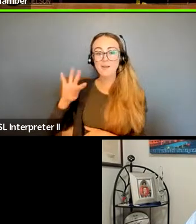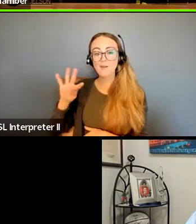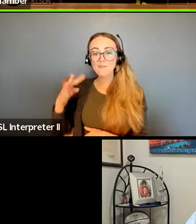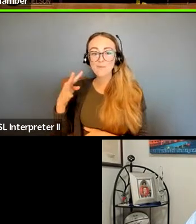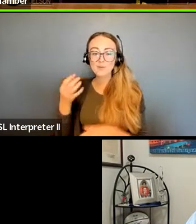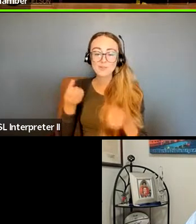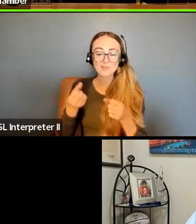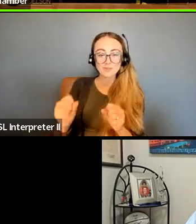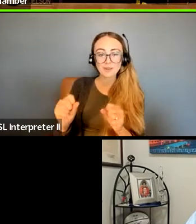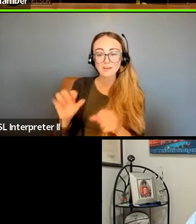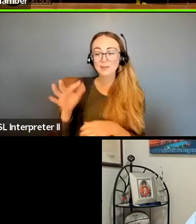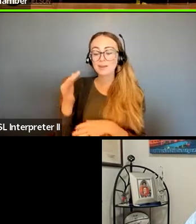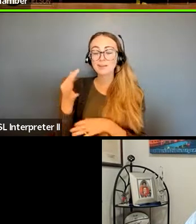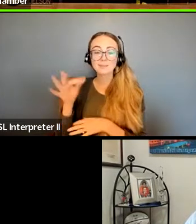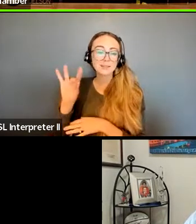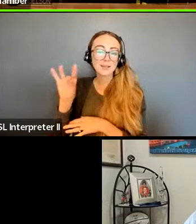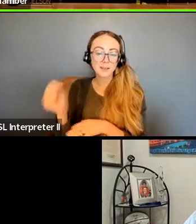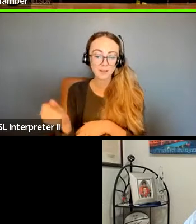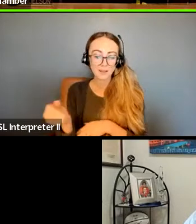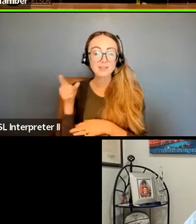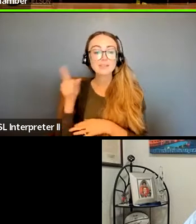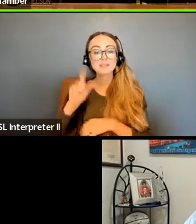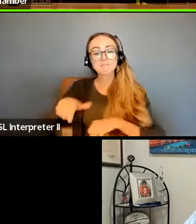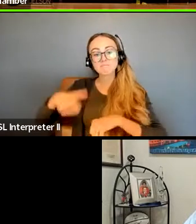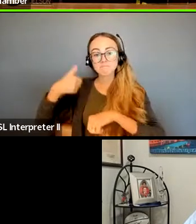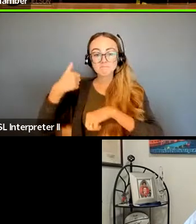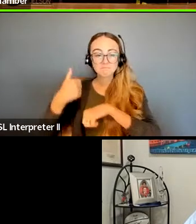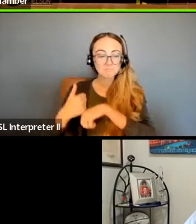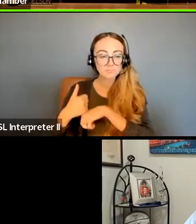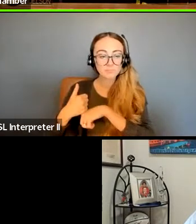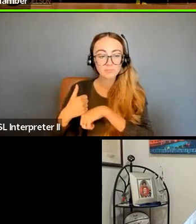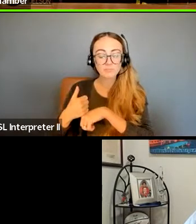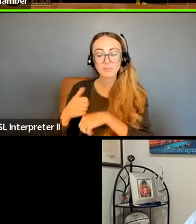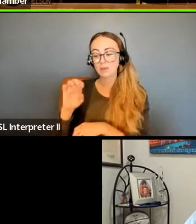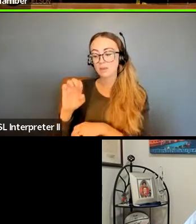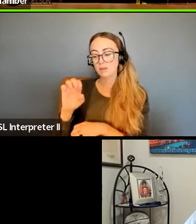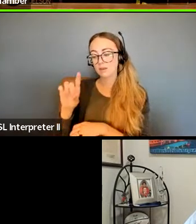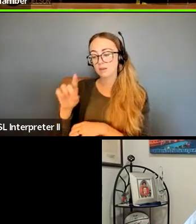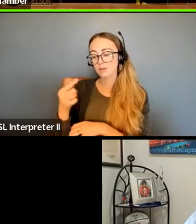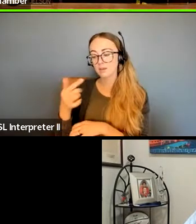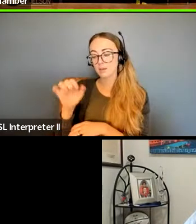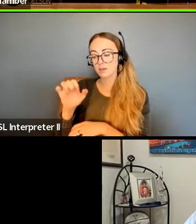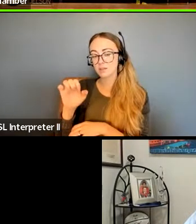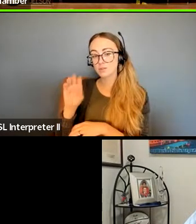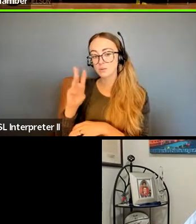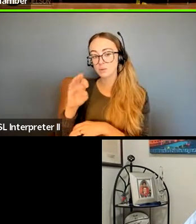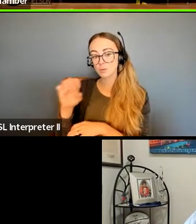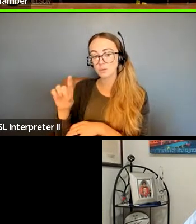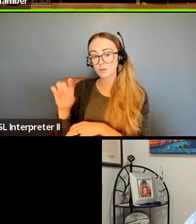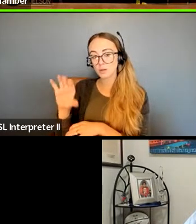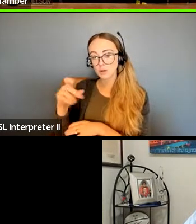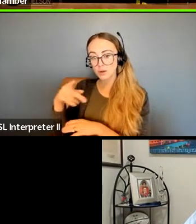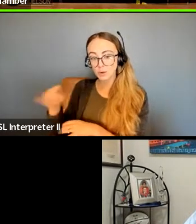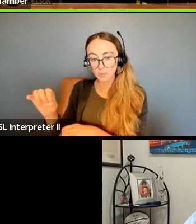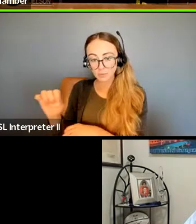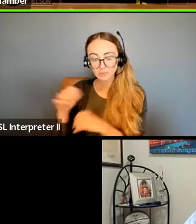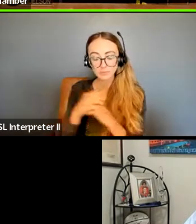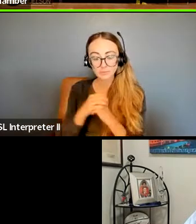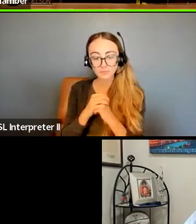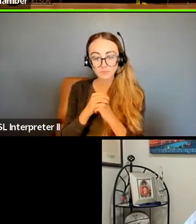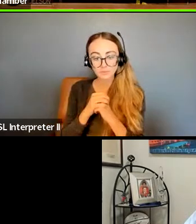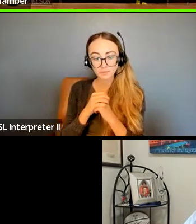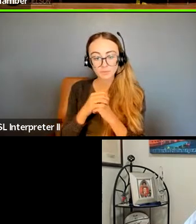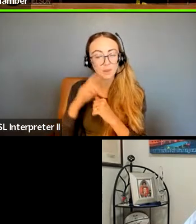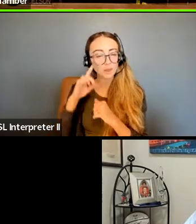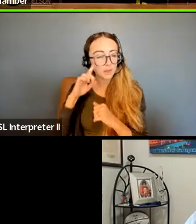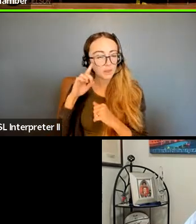the 1980s, Mr. Wooten was co-founder of Edgewood COPE, COPE meaning Citizens Organized Patrol Efforts, which I believe